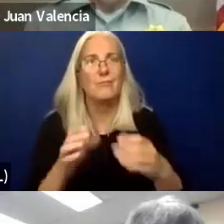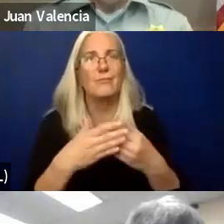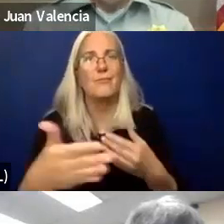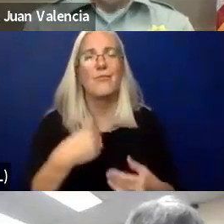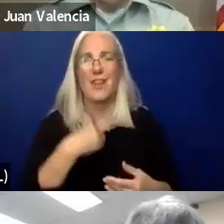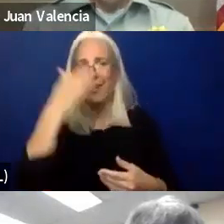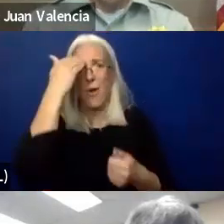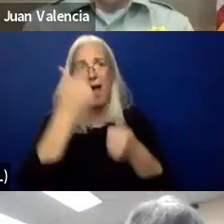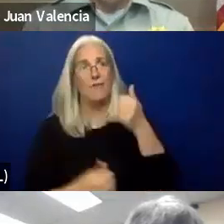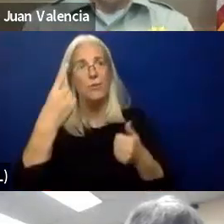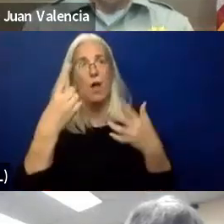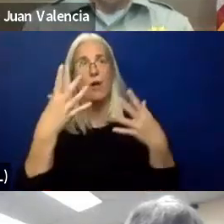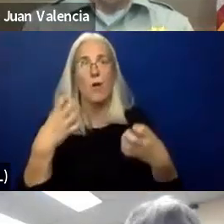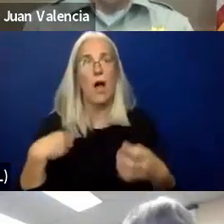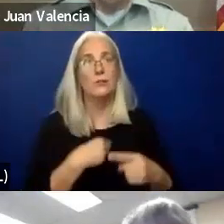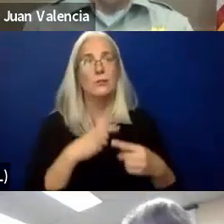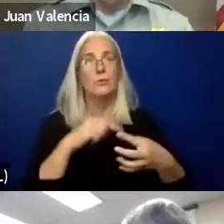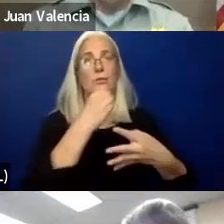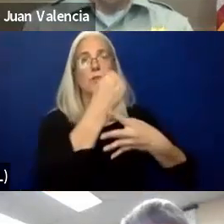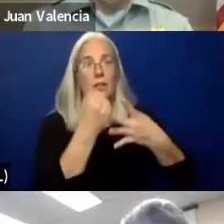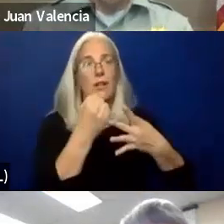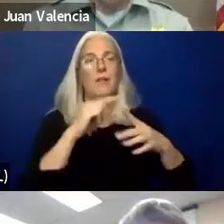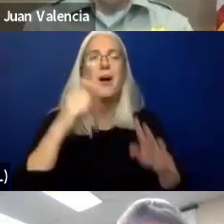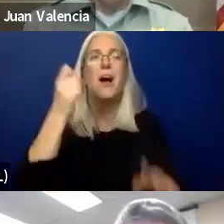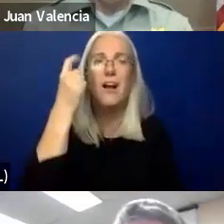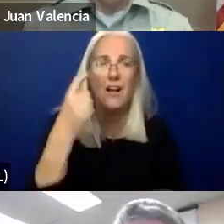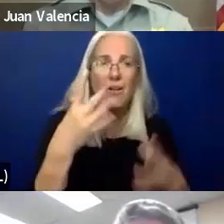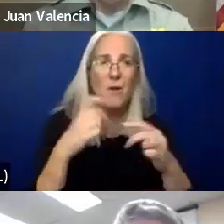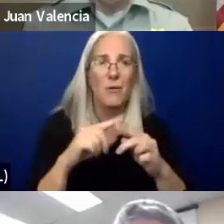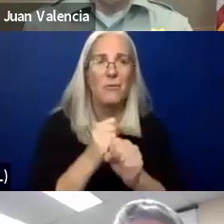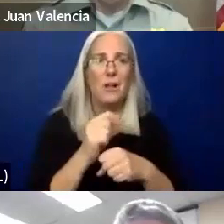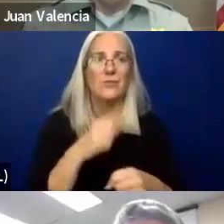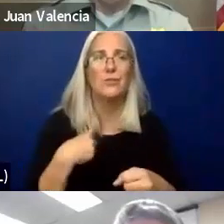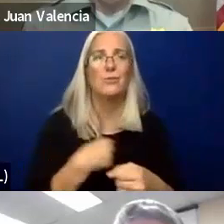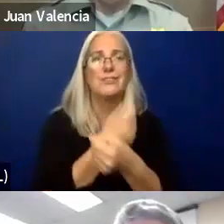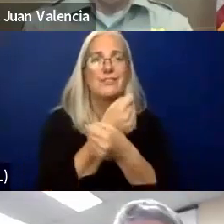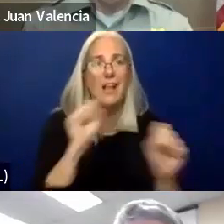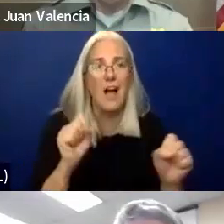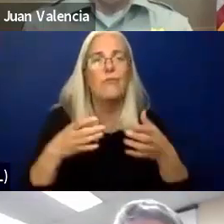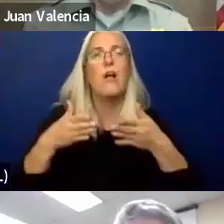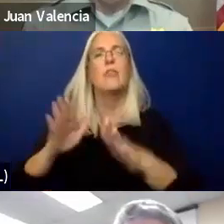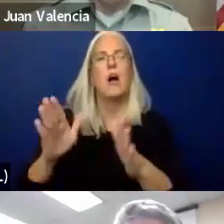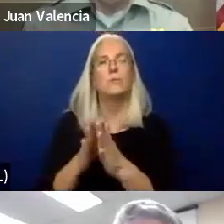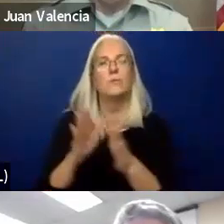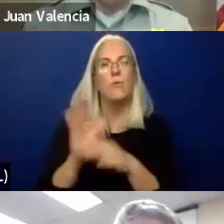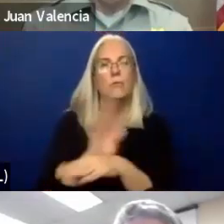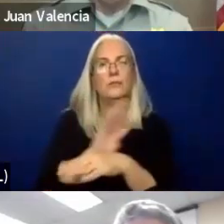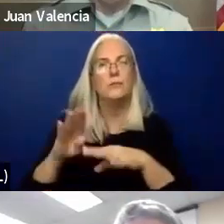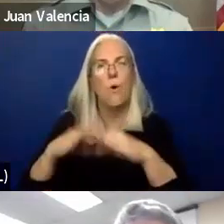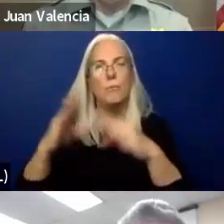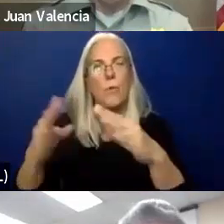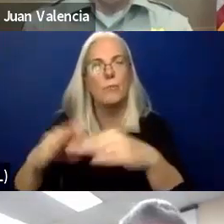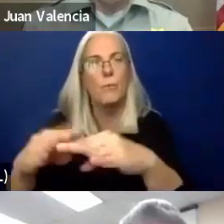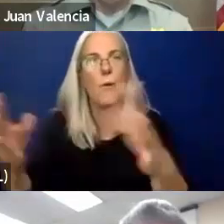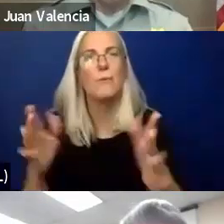safely and to get our small businesses open as quickly as they possibly can. And I just saw Senator